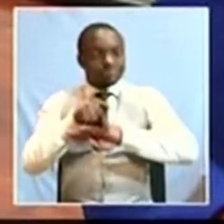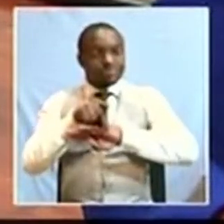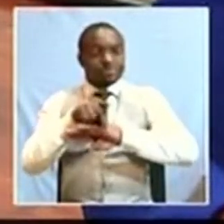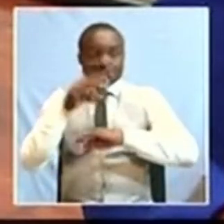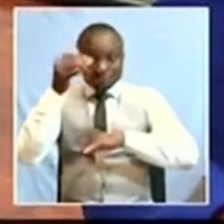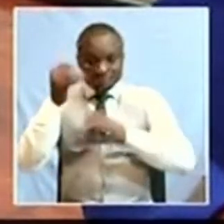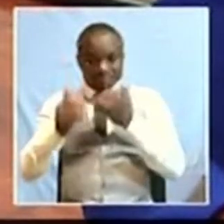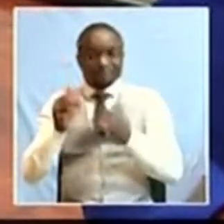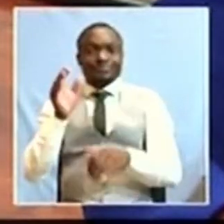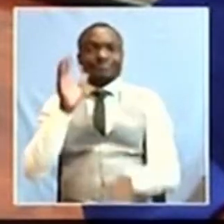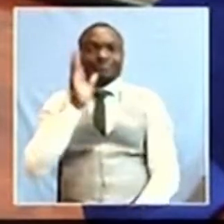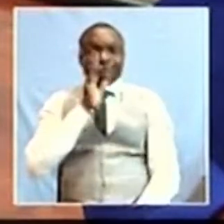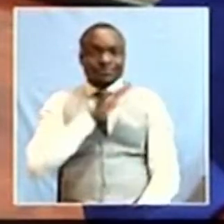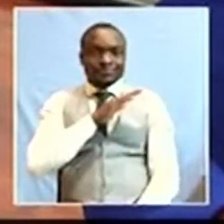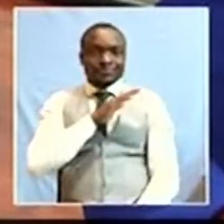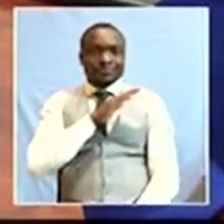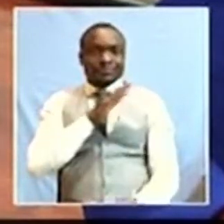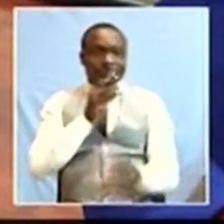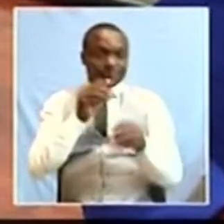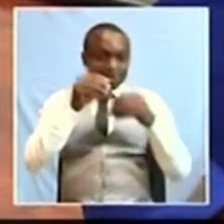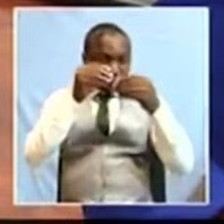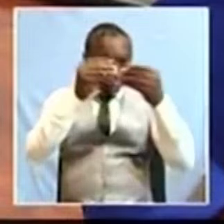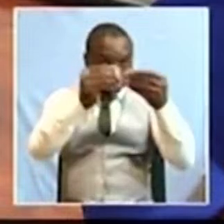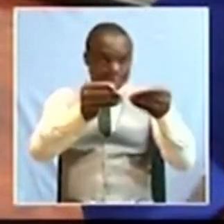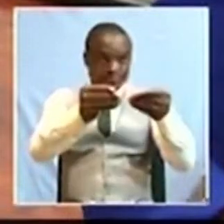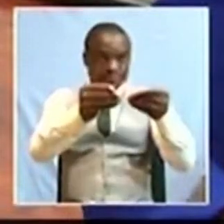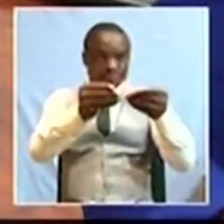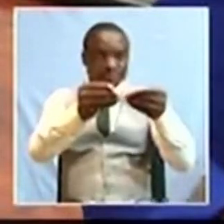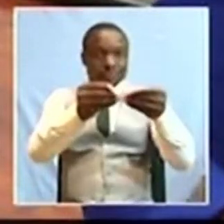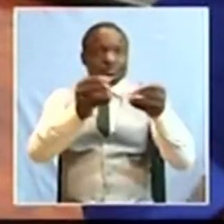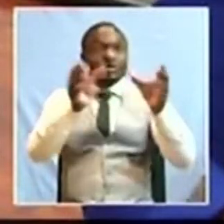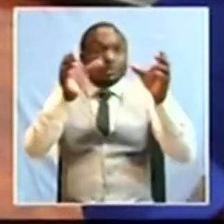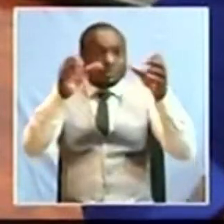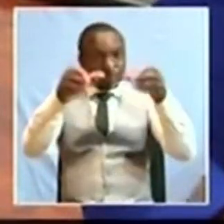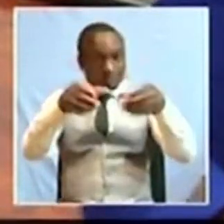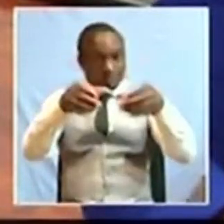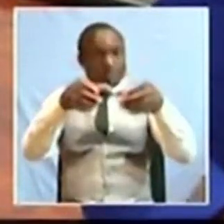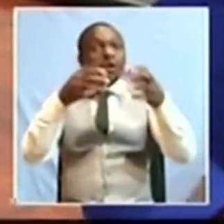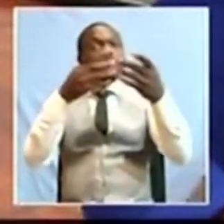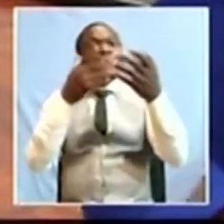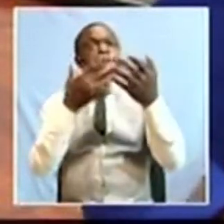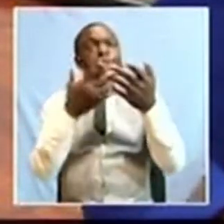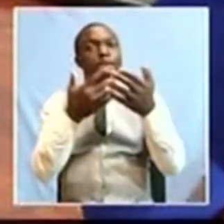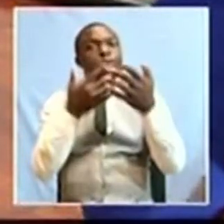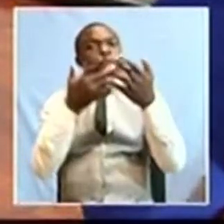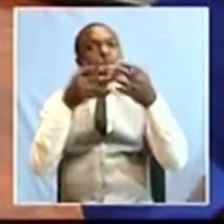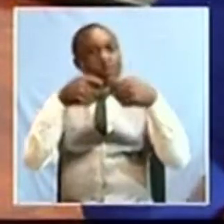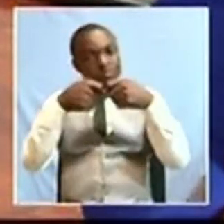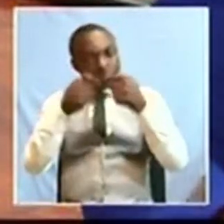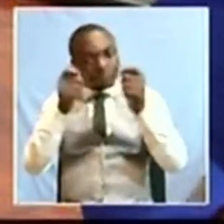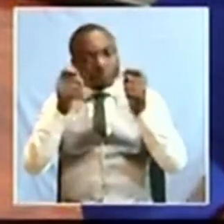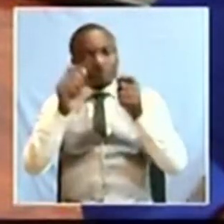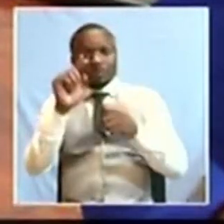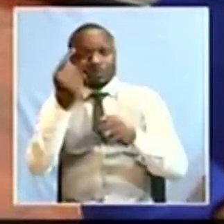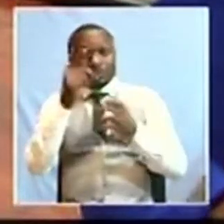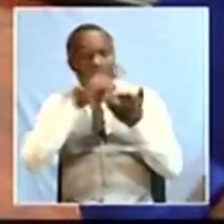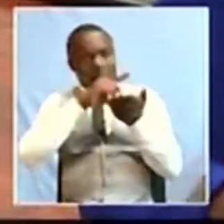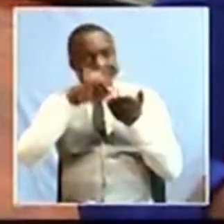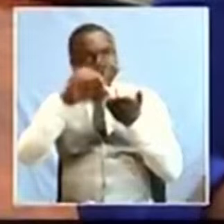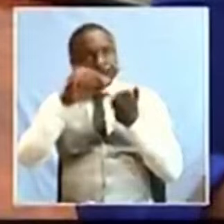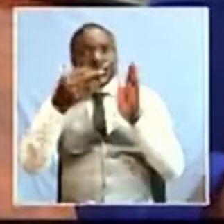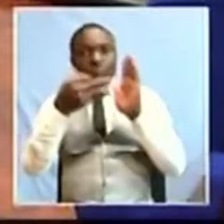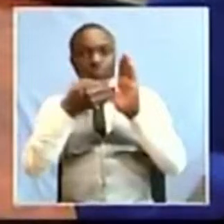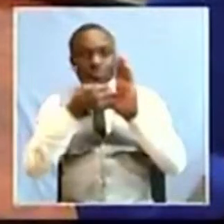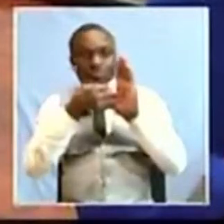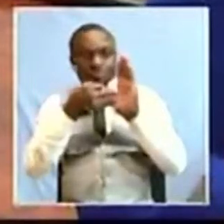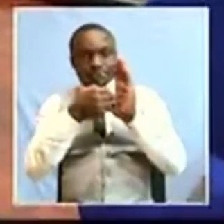been completed and has been handed over to the council awaiting commissioning in the first week of